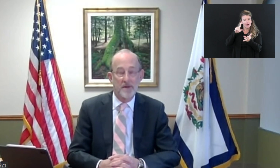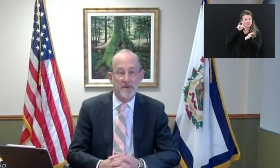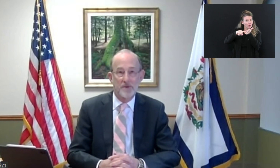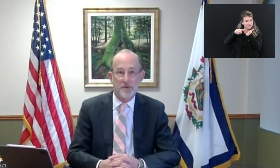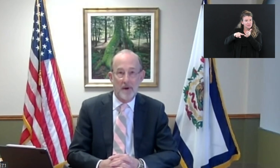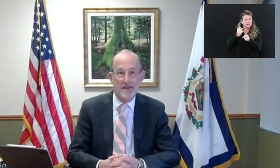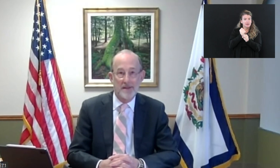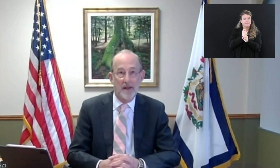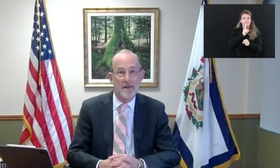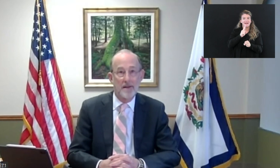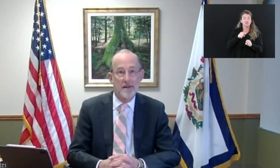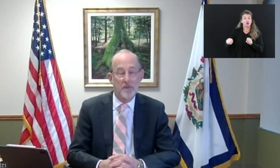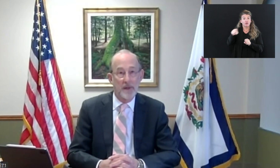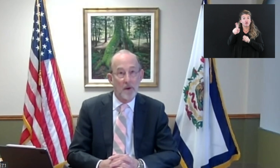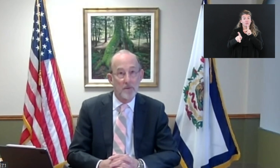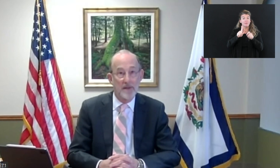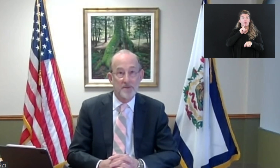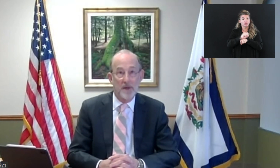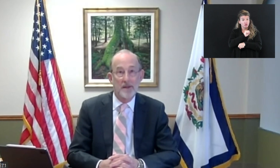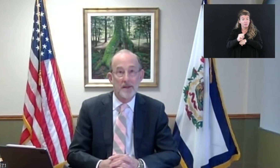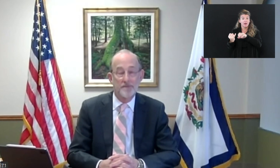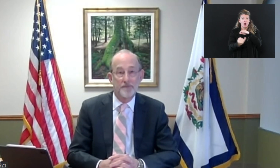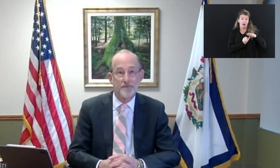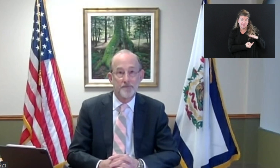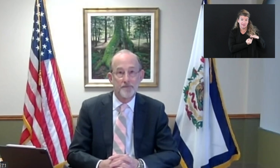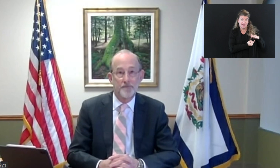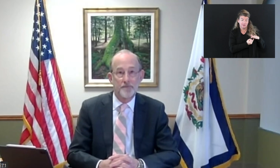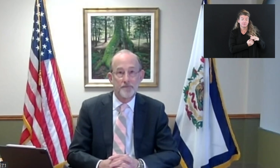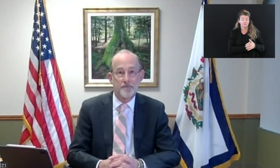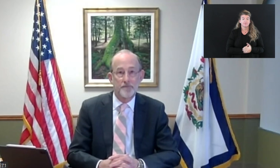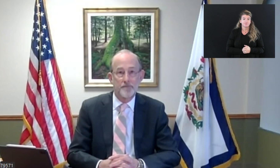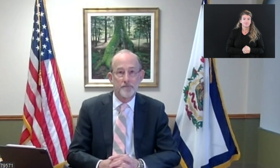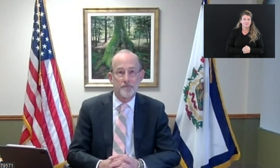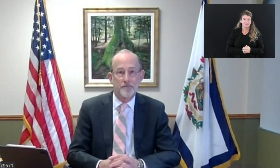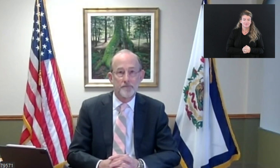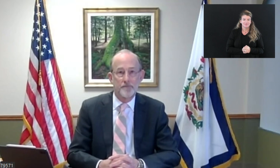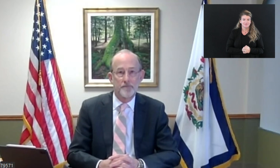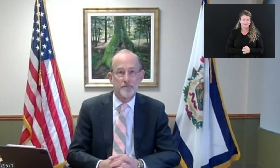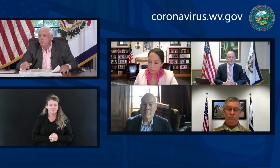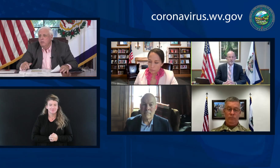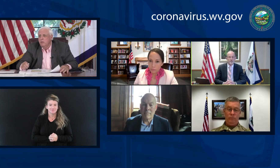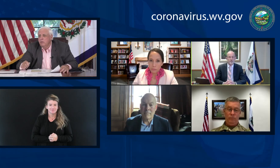those individuals are isolated and that we hold that spread down.